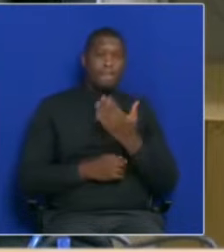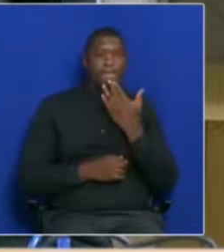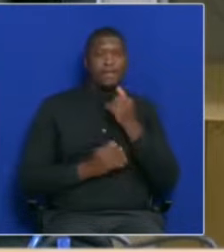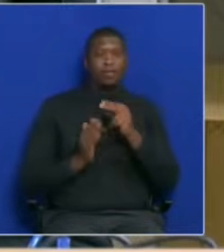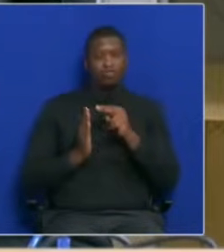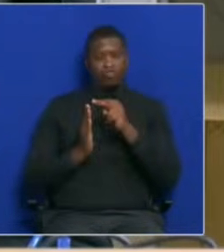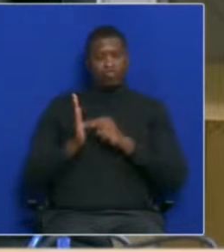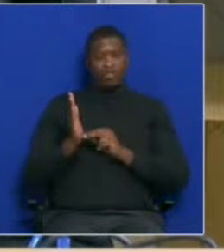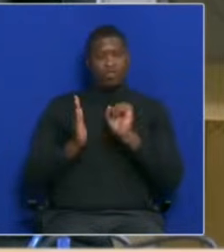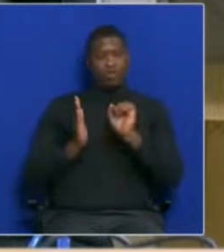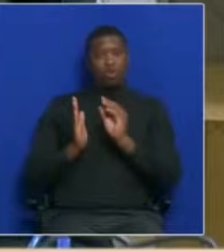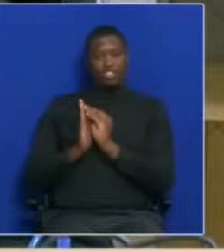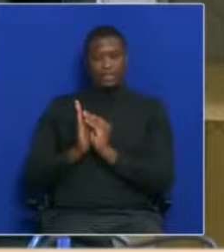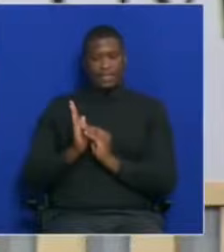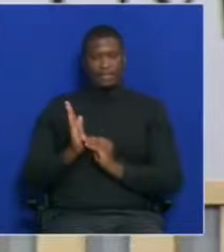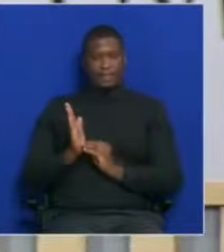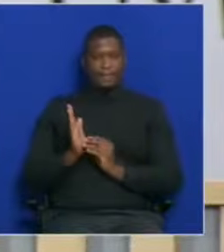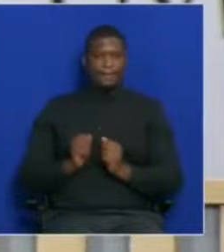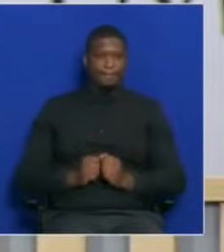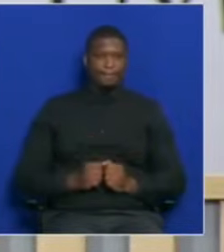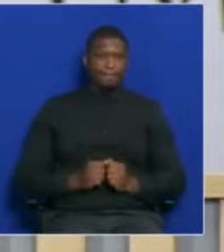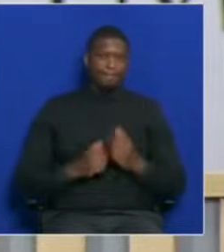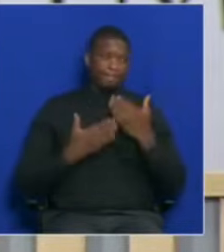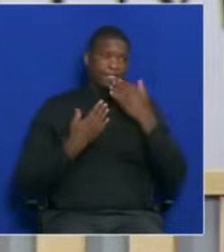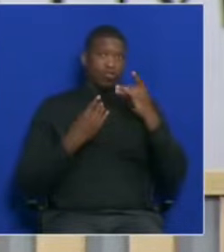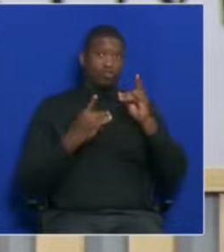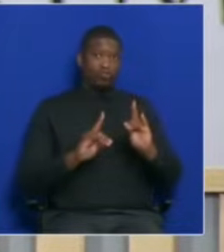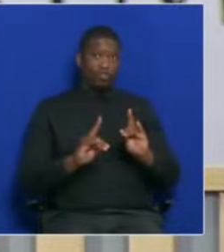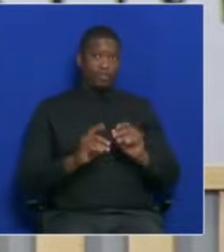then? Thanks, Chair. Yes.